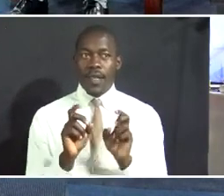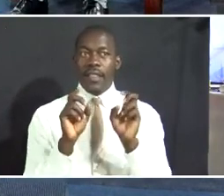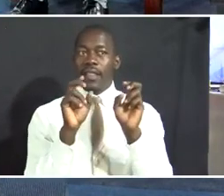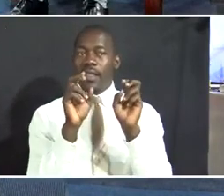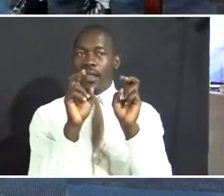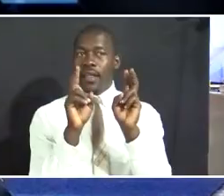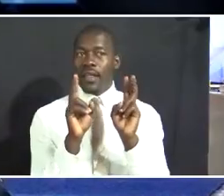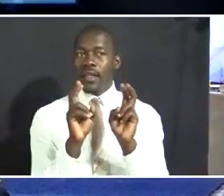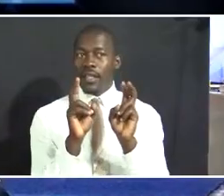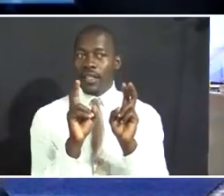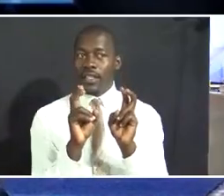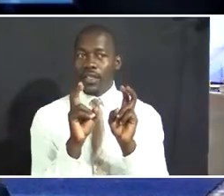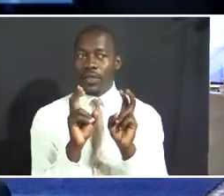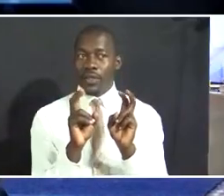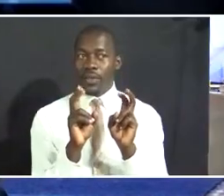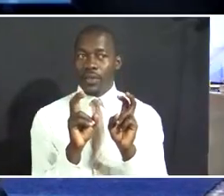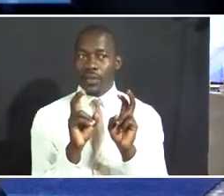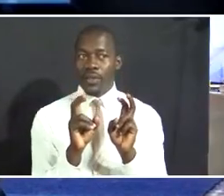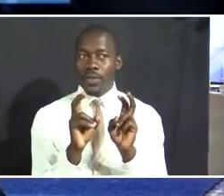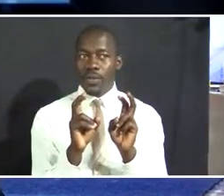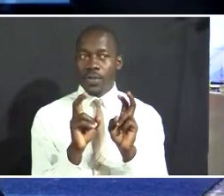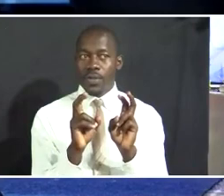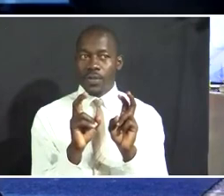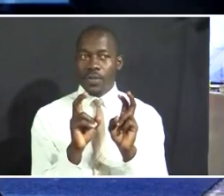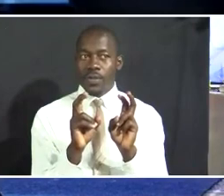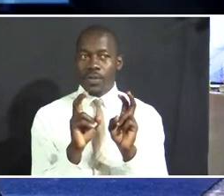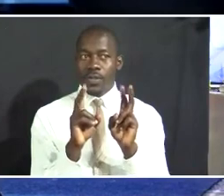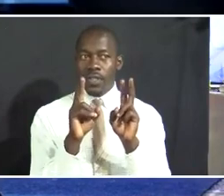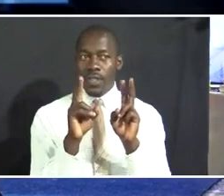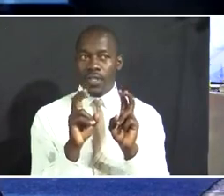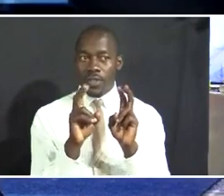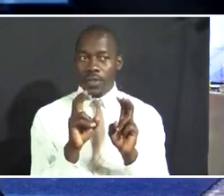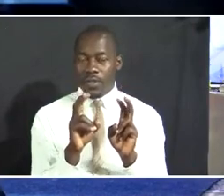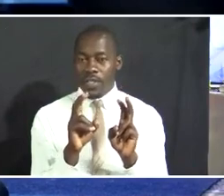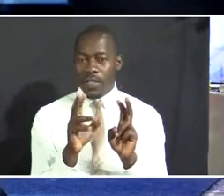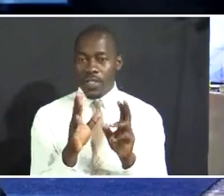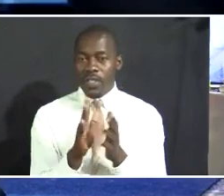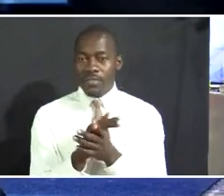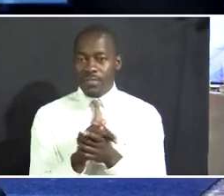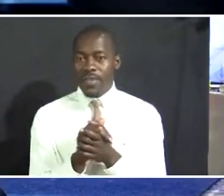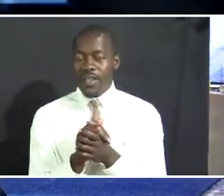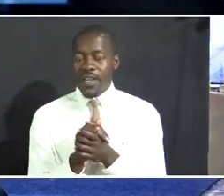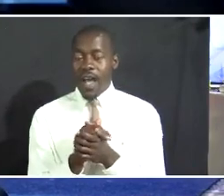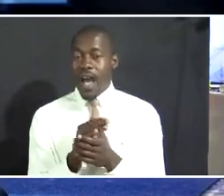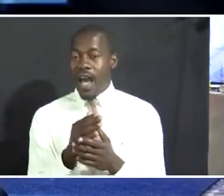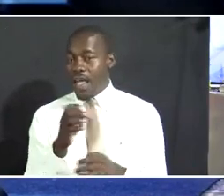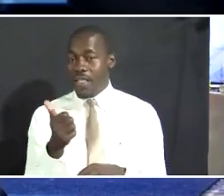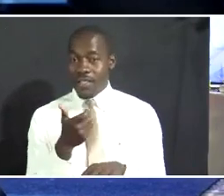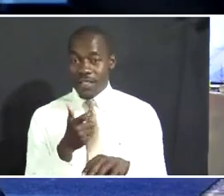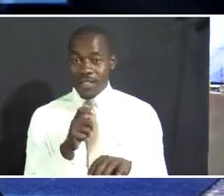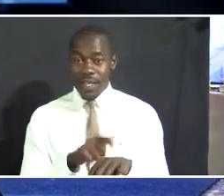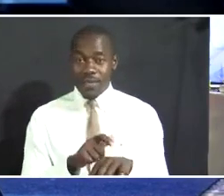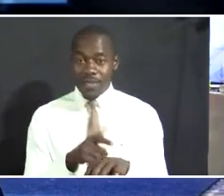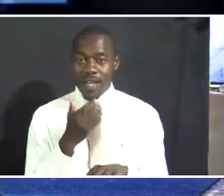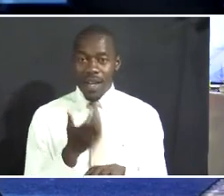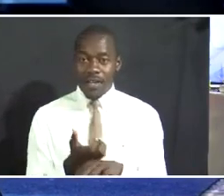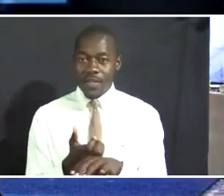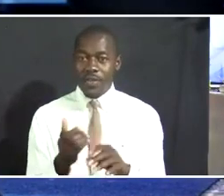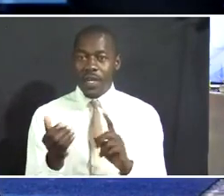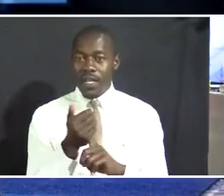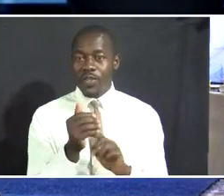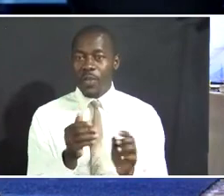may not get the opportunity to be Bible teachers in our schools, but we get the opportunity